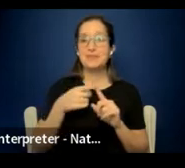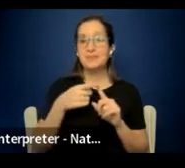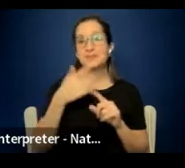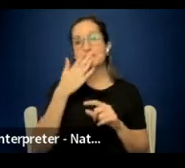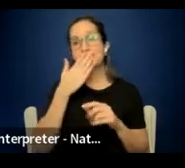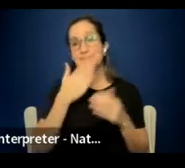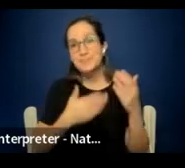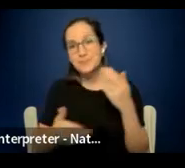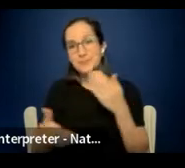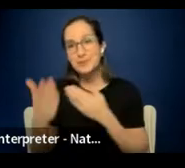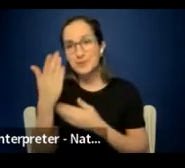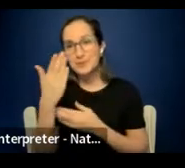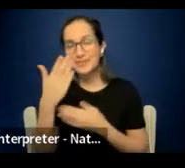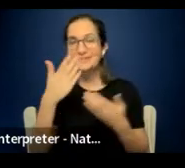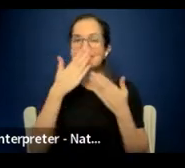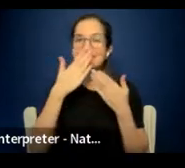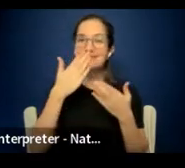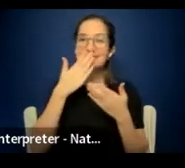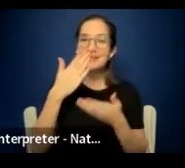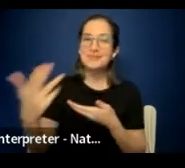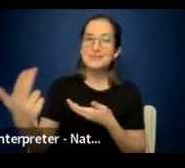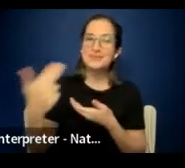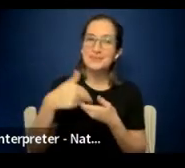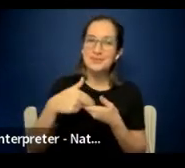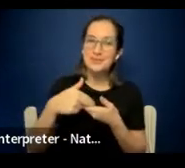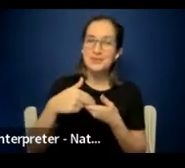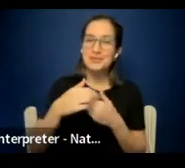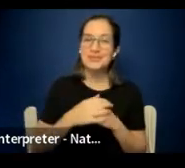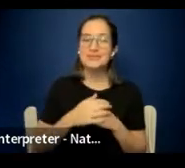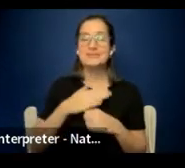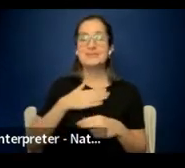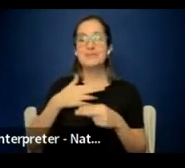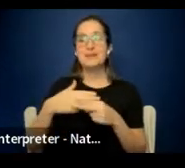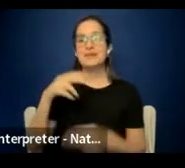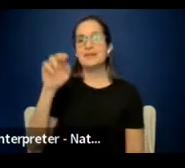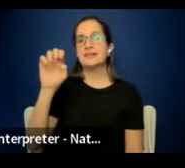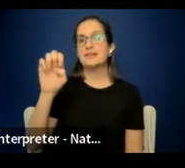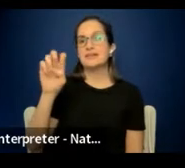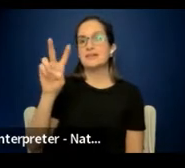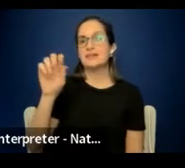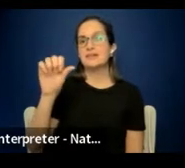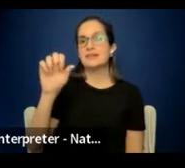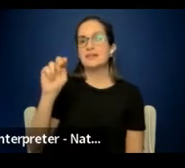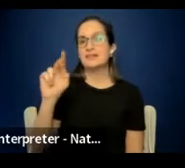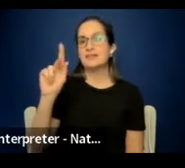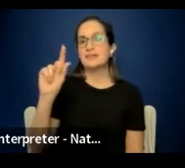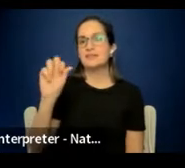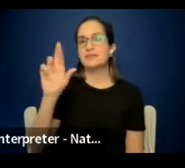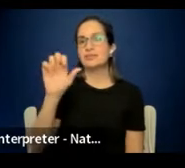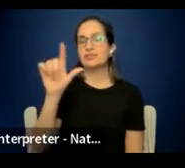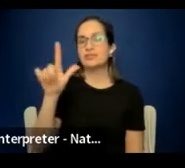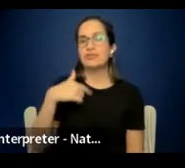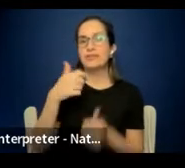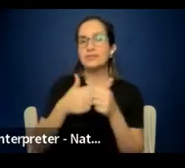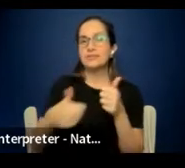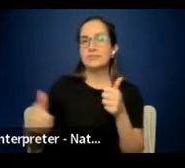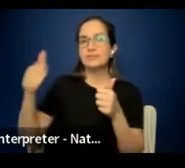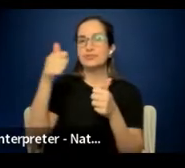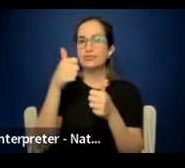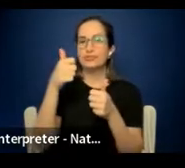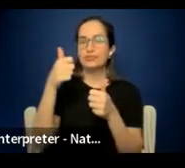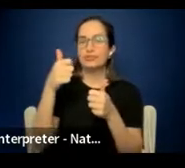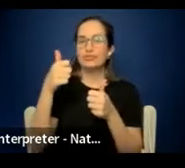Morning, everybody, and thank you so much for joining us. My name is Evan Carl. I'm the Senior Capacity Building Manager here at NYC